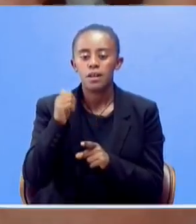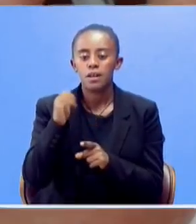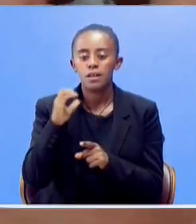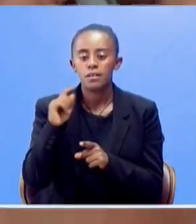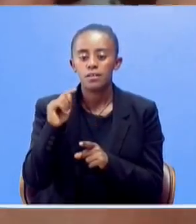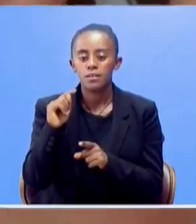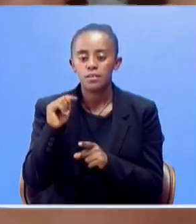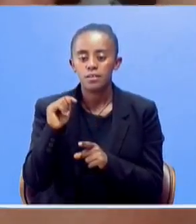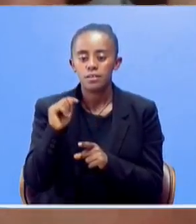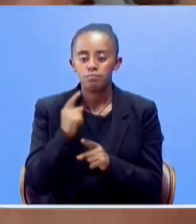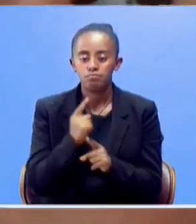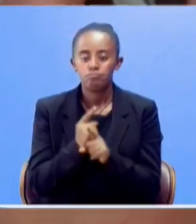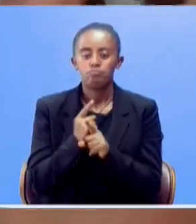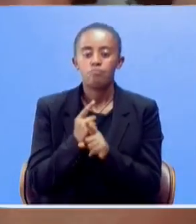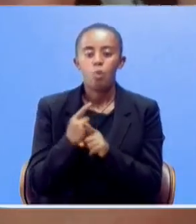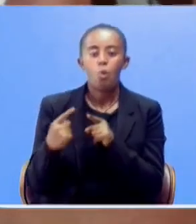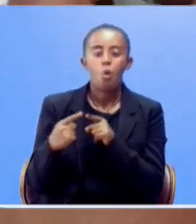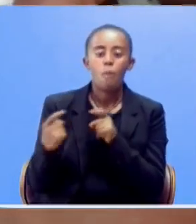opposite.